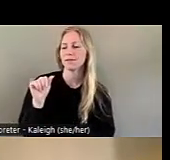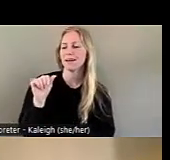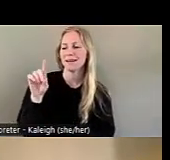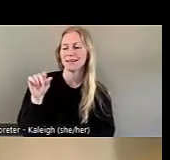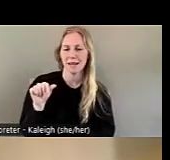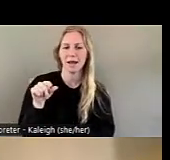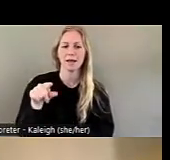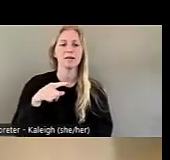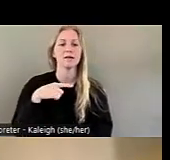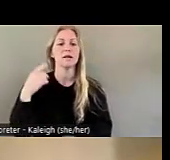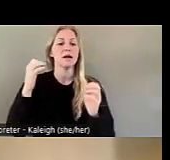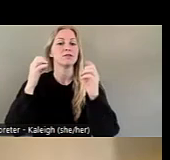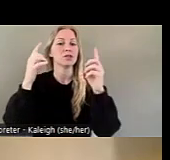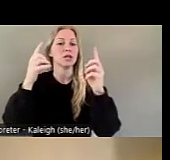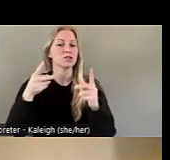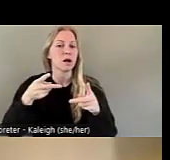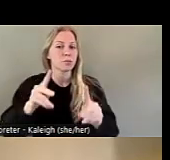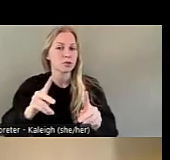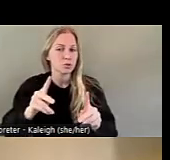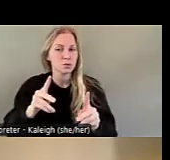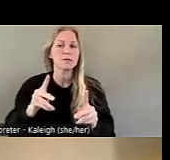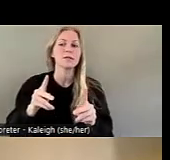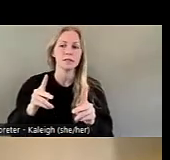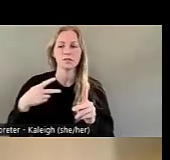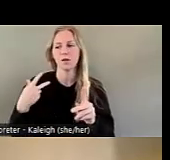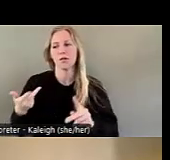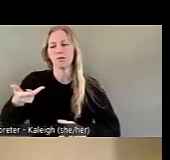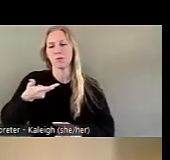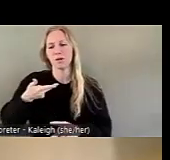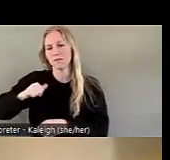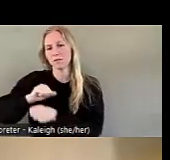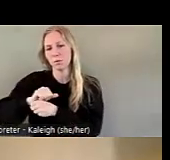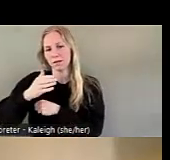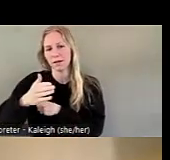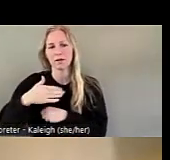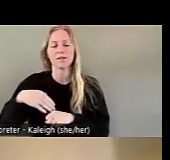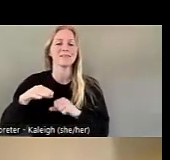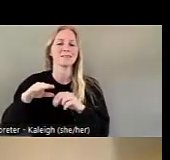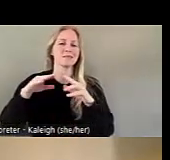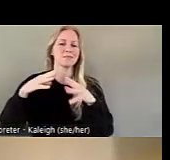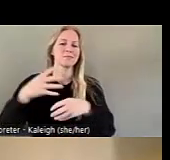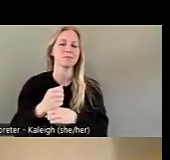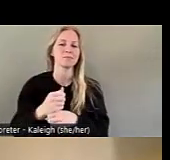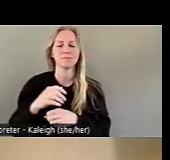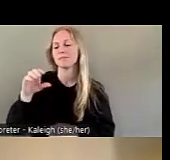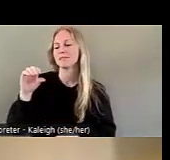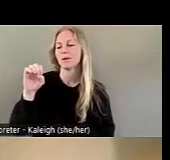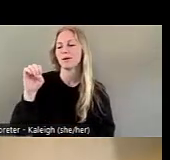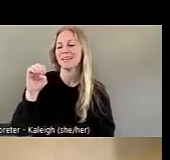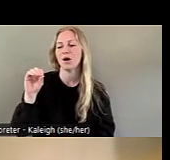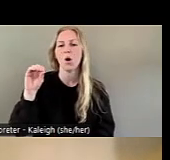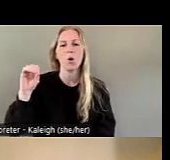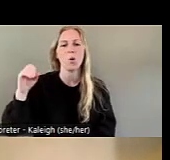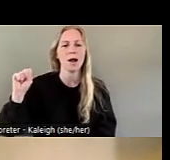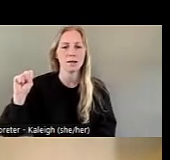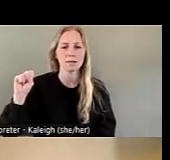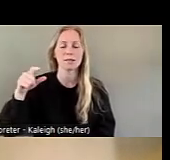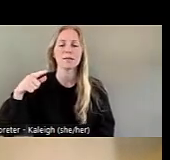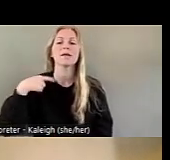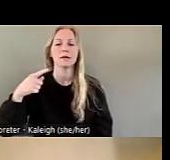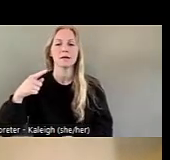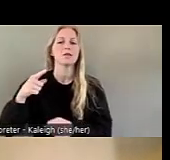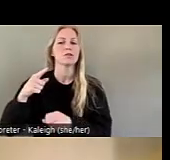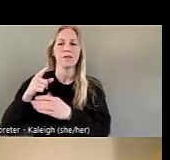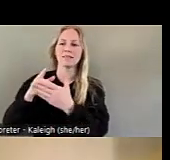educational opportunity section where the three of us work, which is also known as EOS, combats the improper seclusion